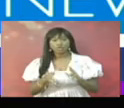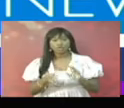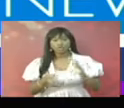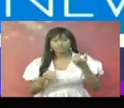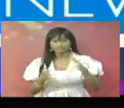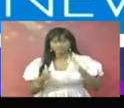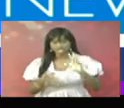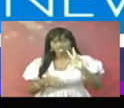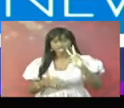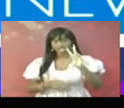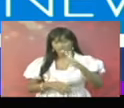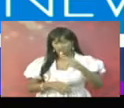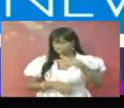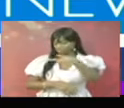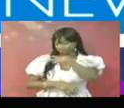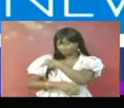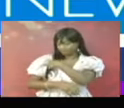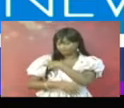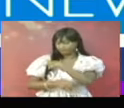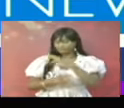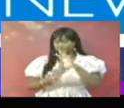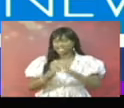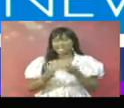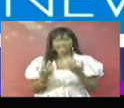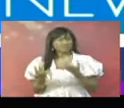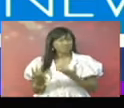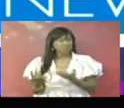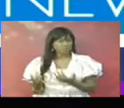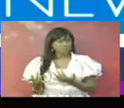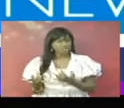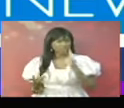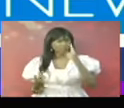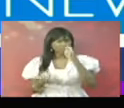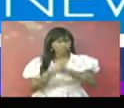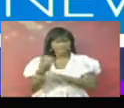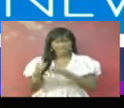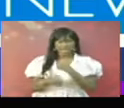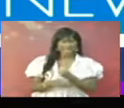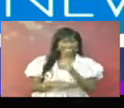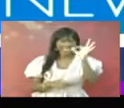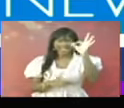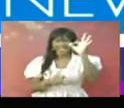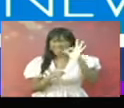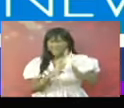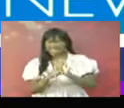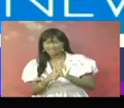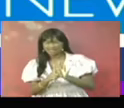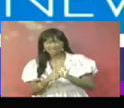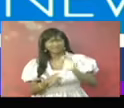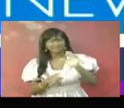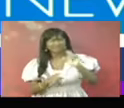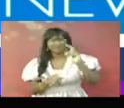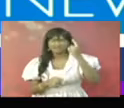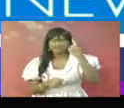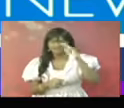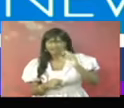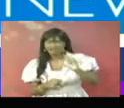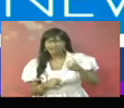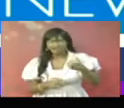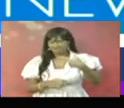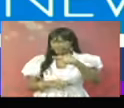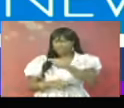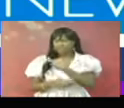dose and are fully vaccinated. Do we have to wait a year again or 9 months for us to get another dose? What is the